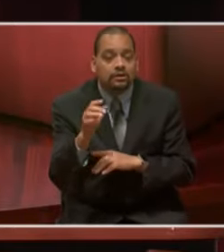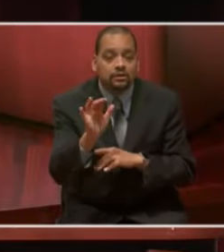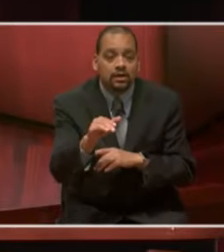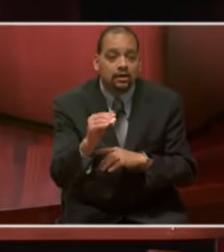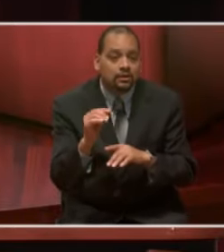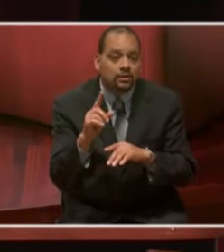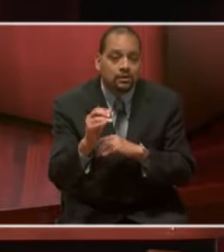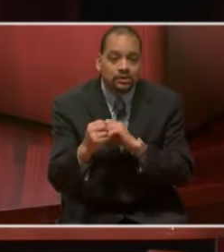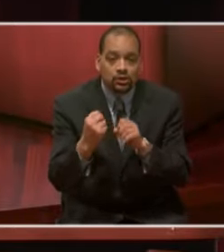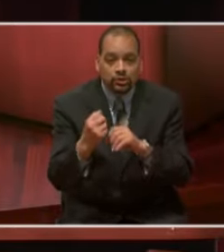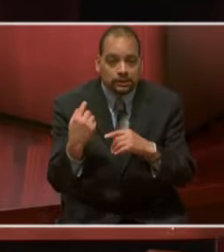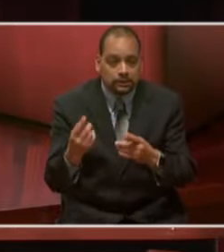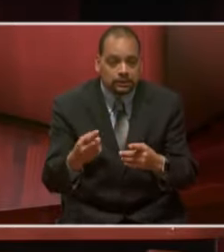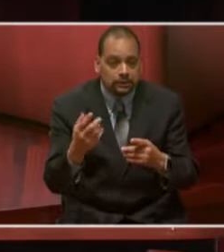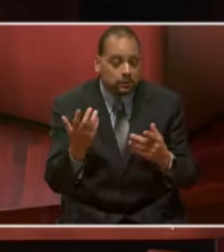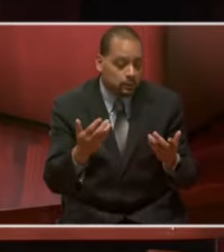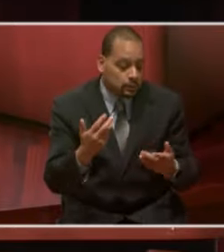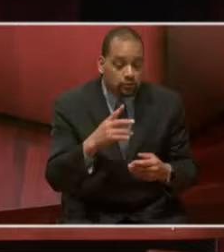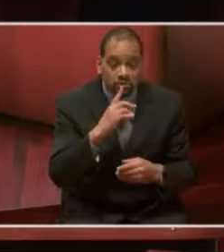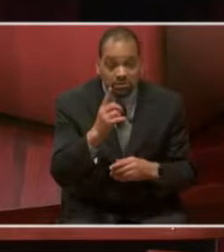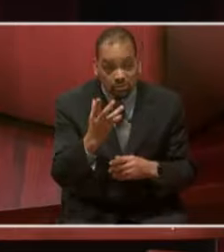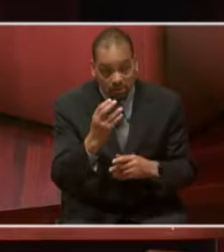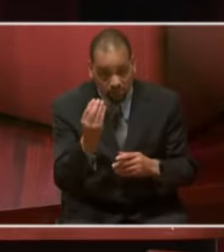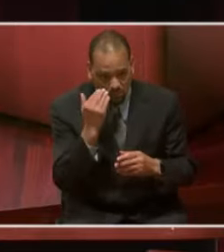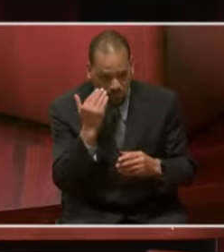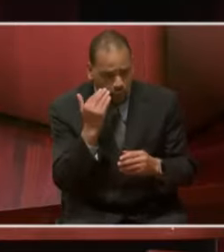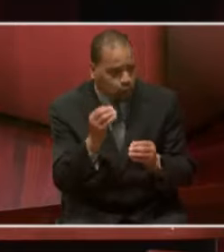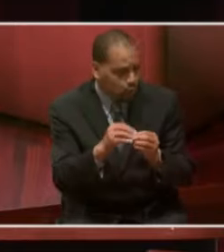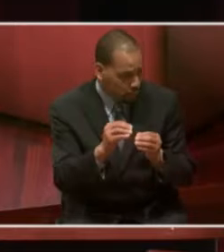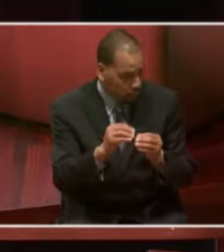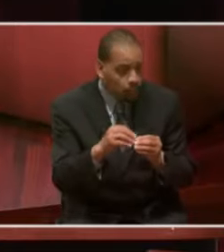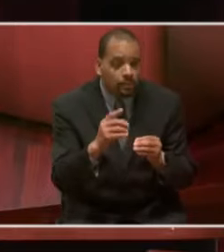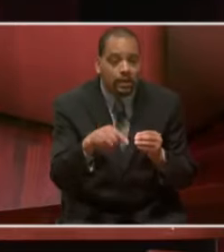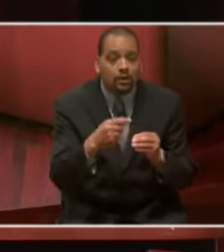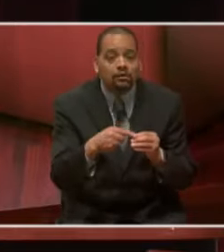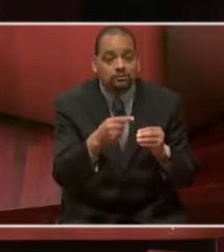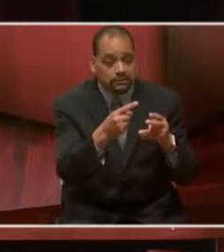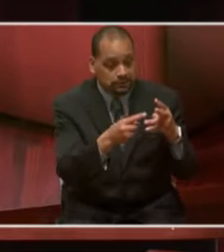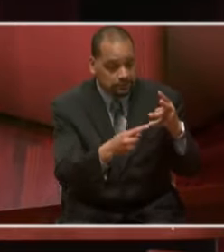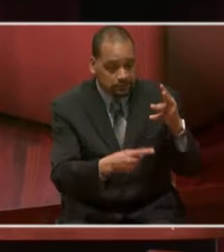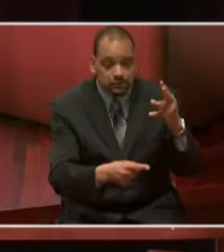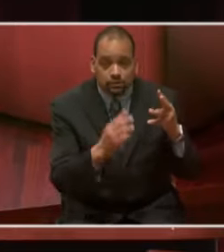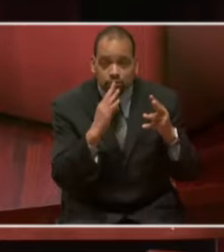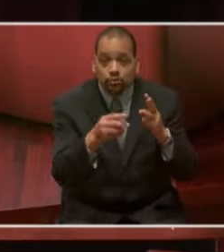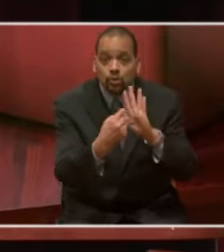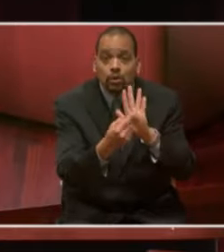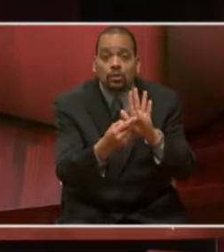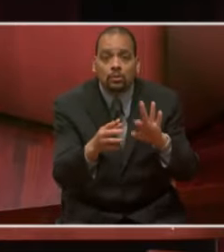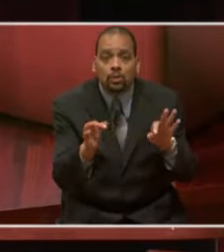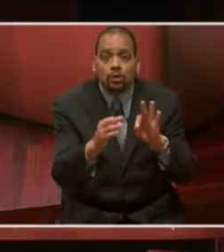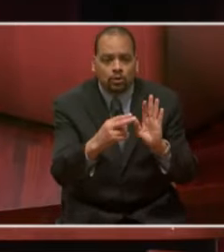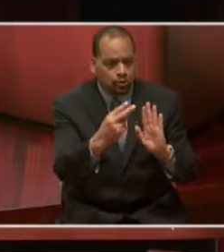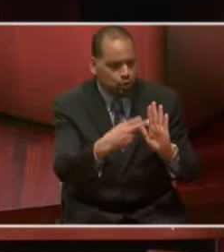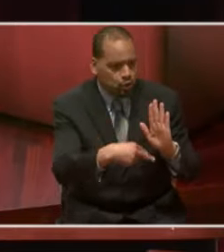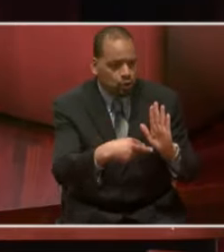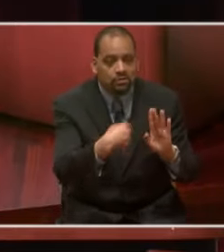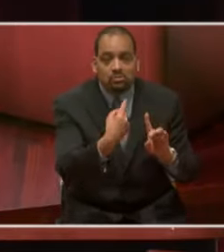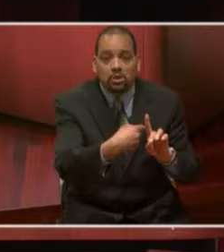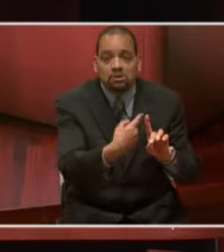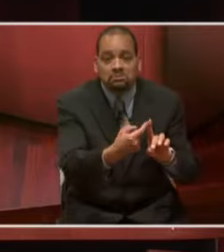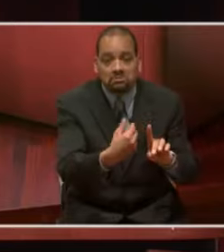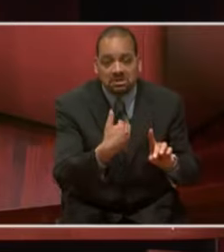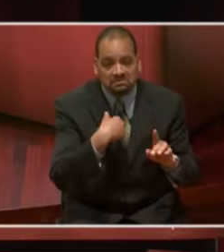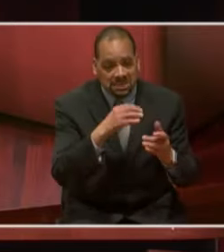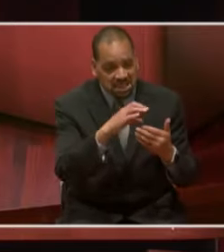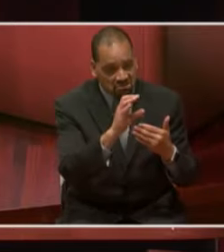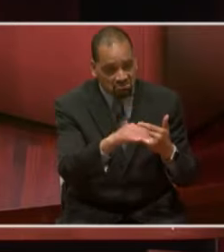organized sit-ins at segregated lunch counters. Later, he joined the Freedom Riders and helped form the Student Nonviolent